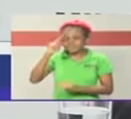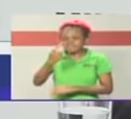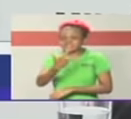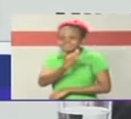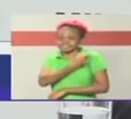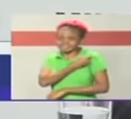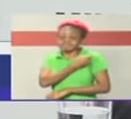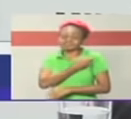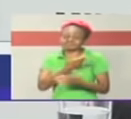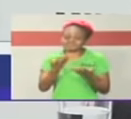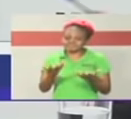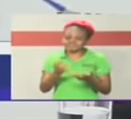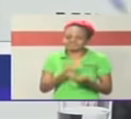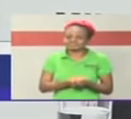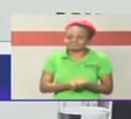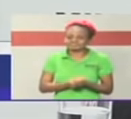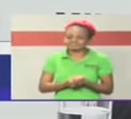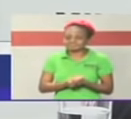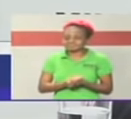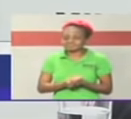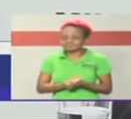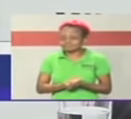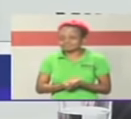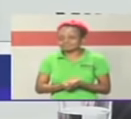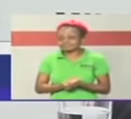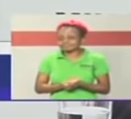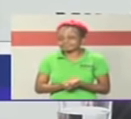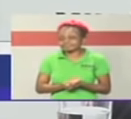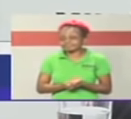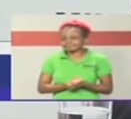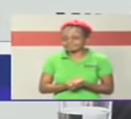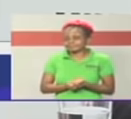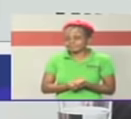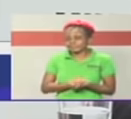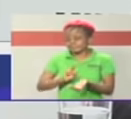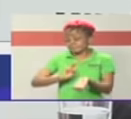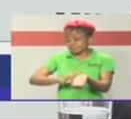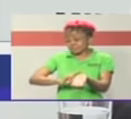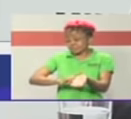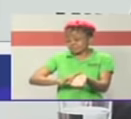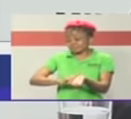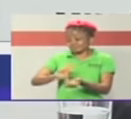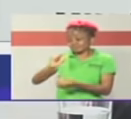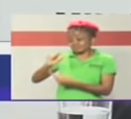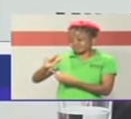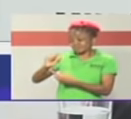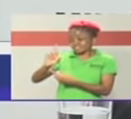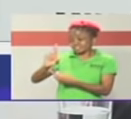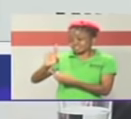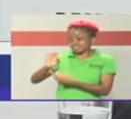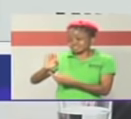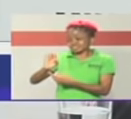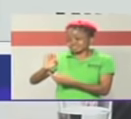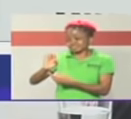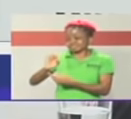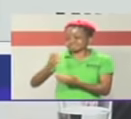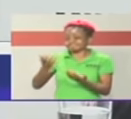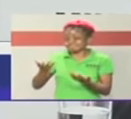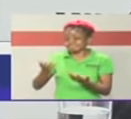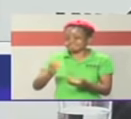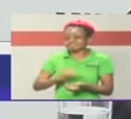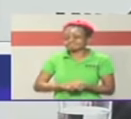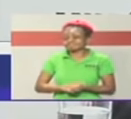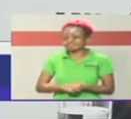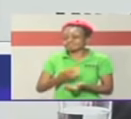by, who is well known to the public now, Nurse Grace Sukchan. Reports are generated on a